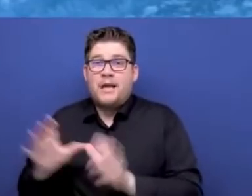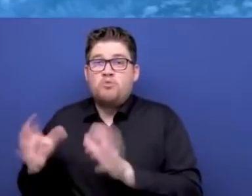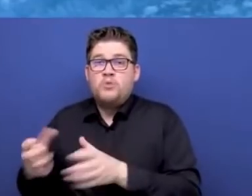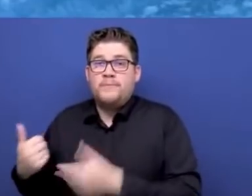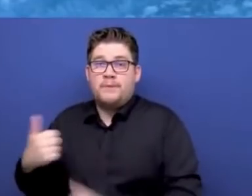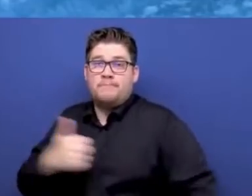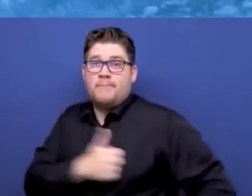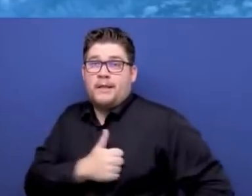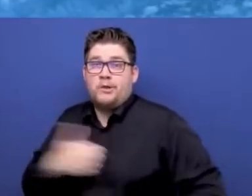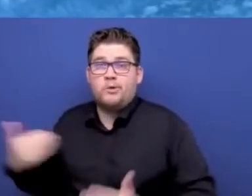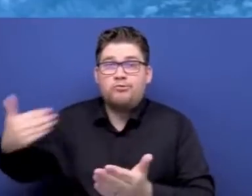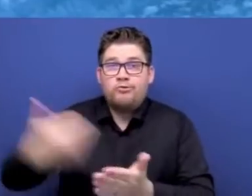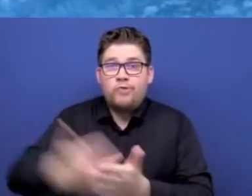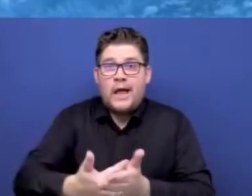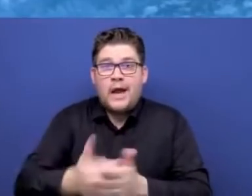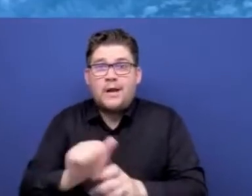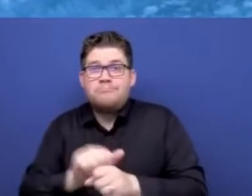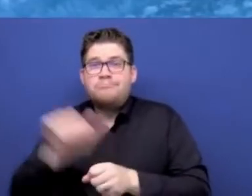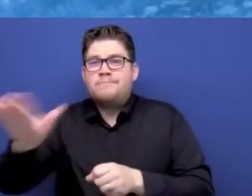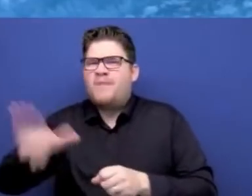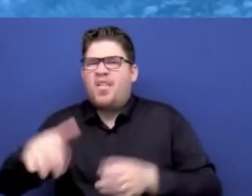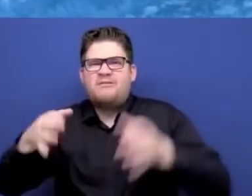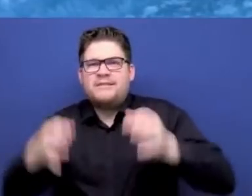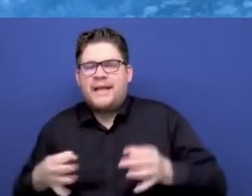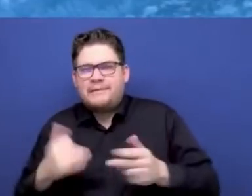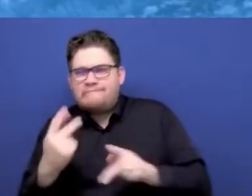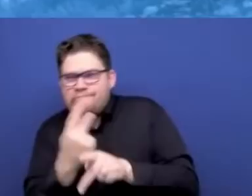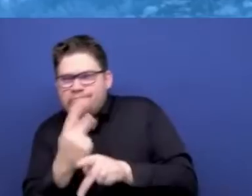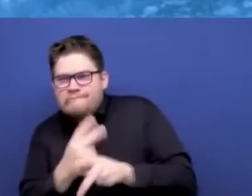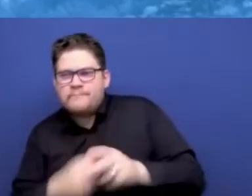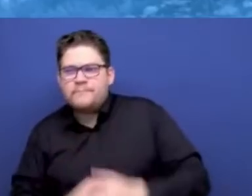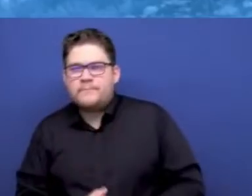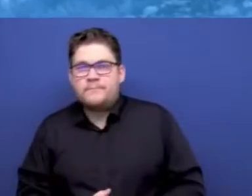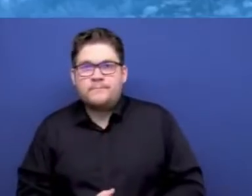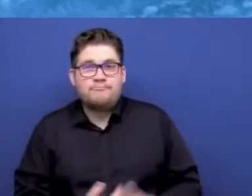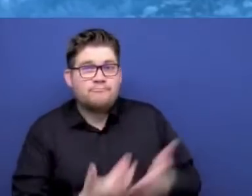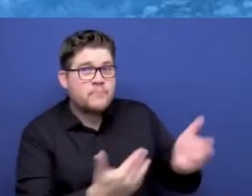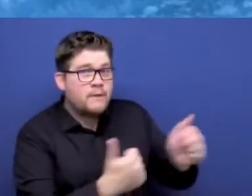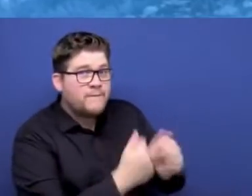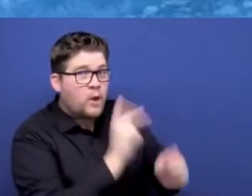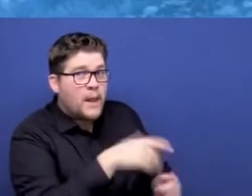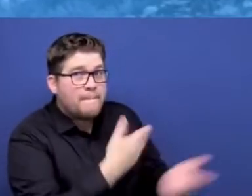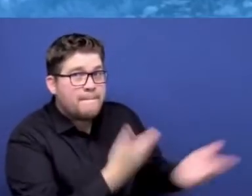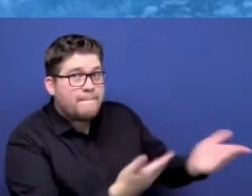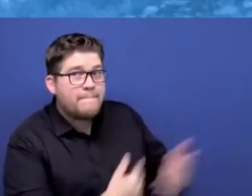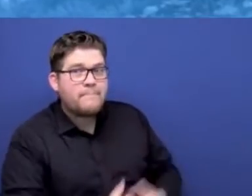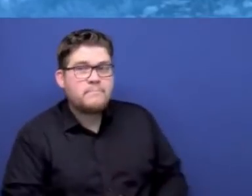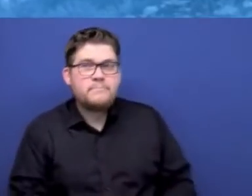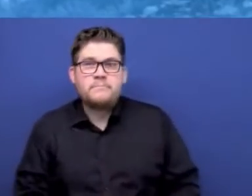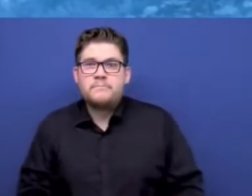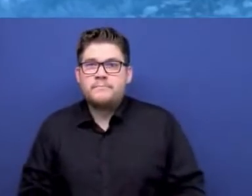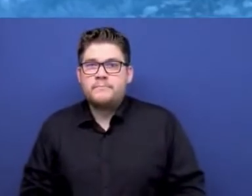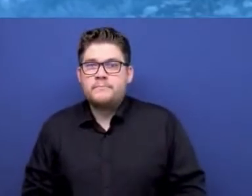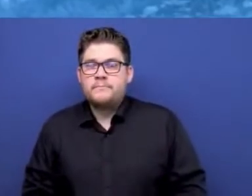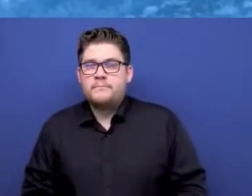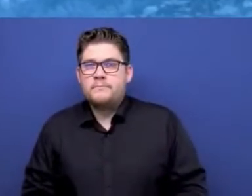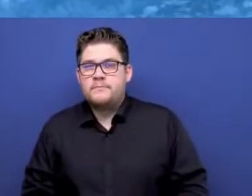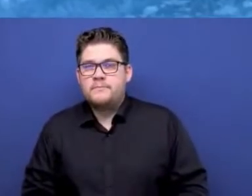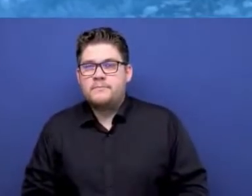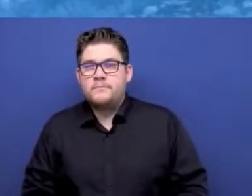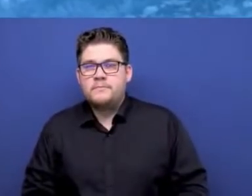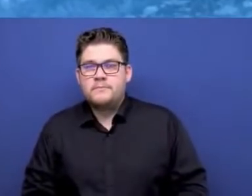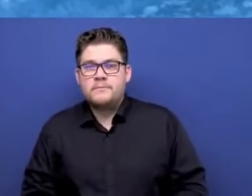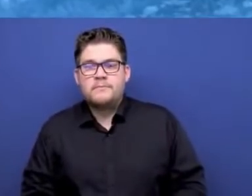Brennan, do you have a follow-up? I do. It had been mentioned earlier that the temperatures are expected